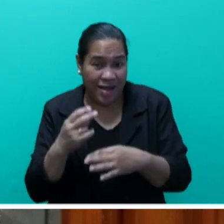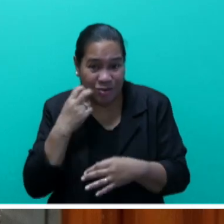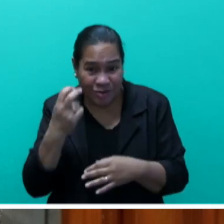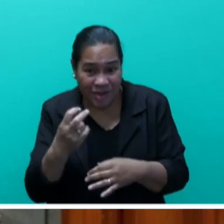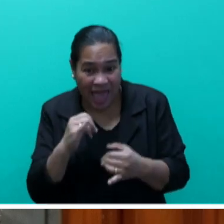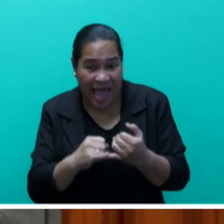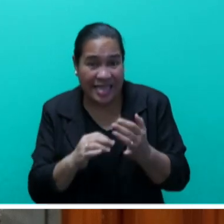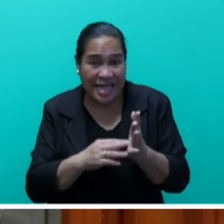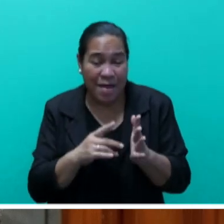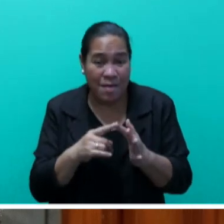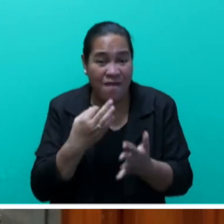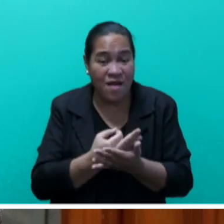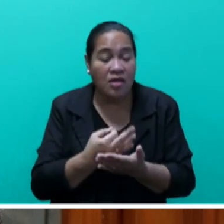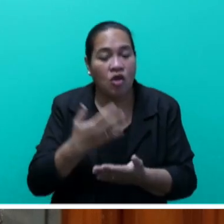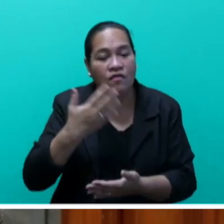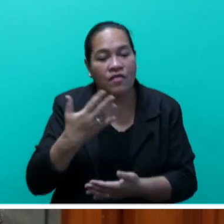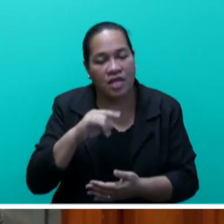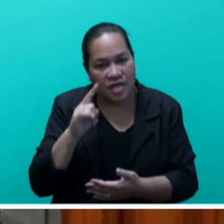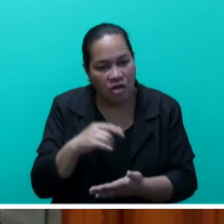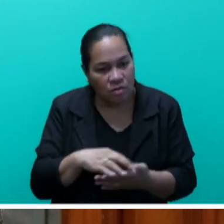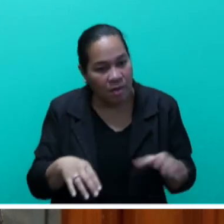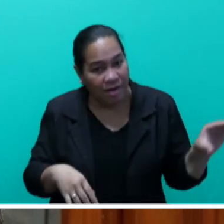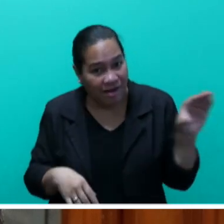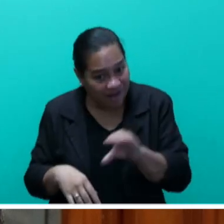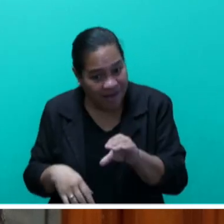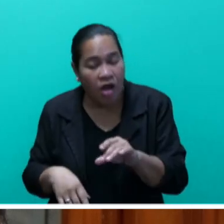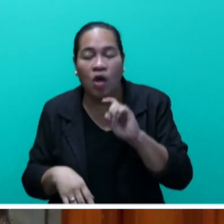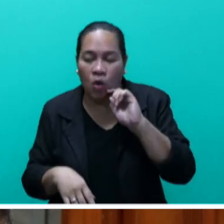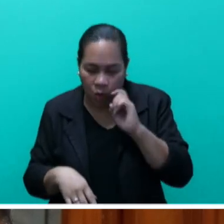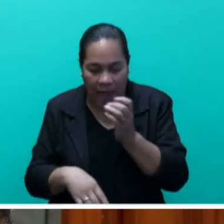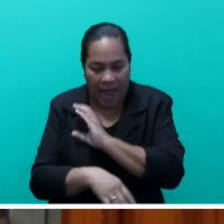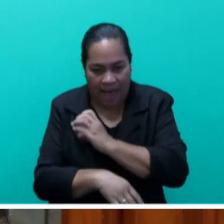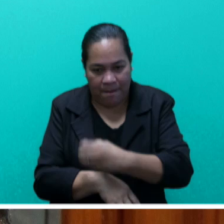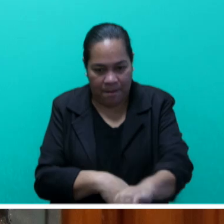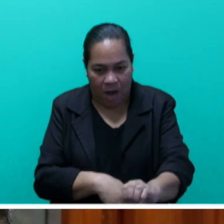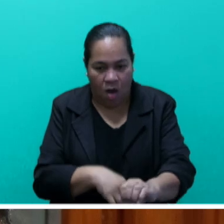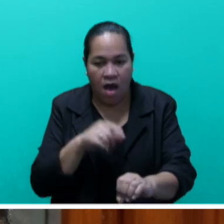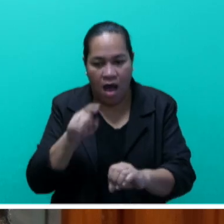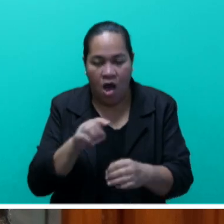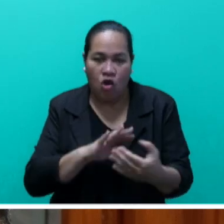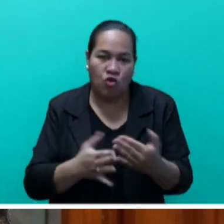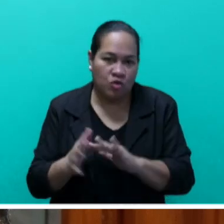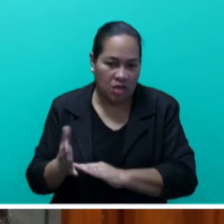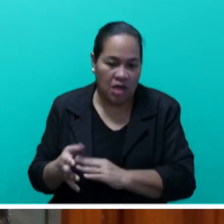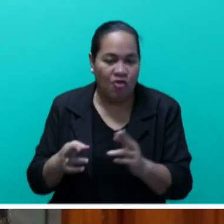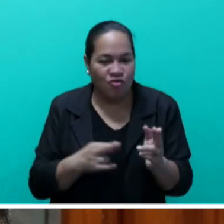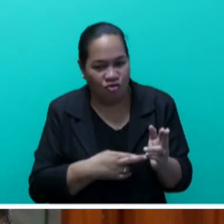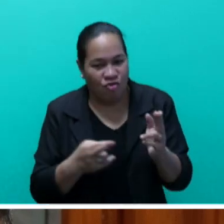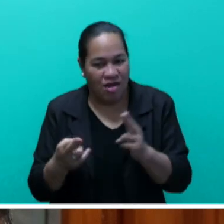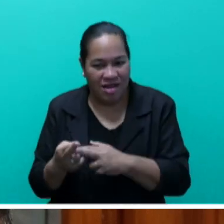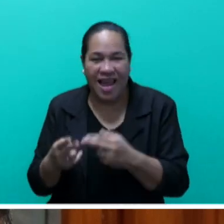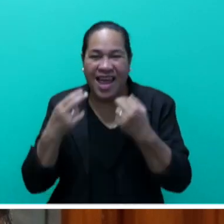fund for $15,000 will empower our rural communities to innovate their rural natural